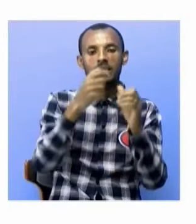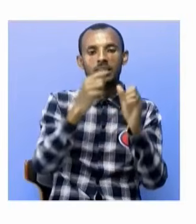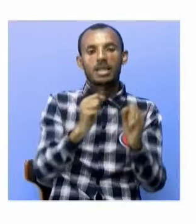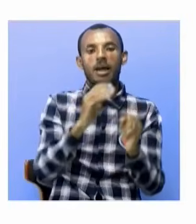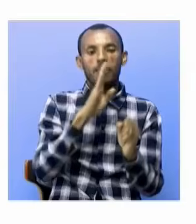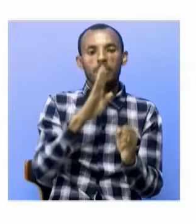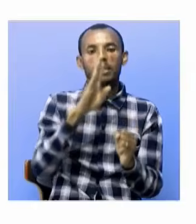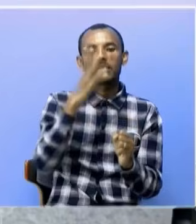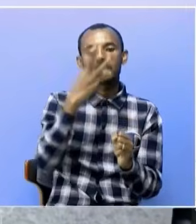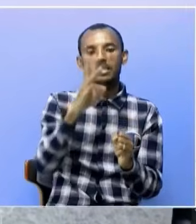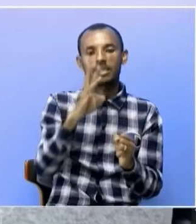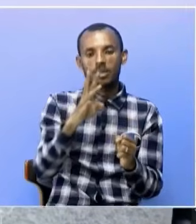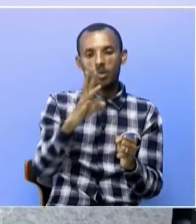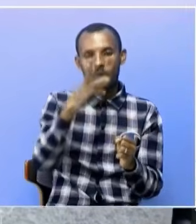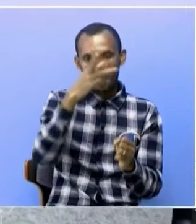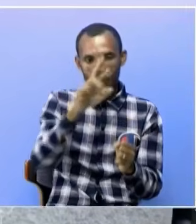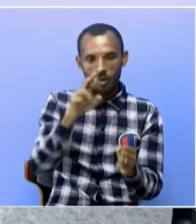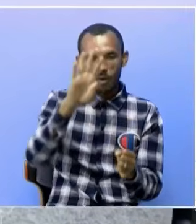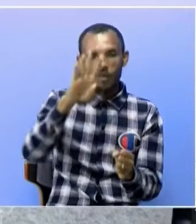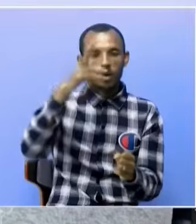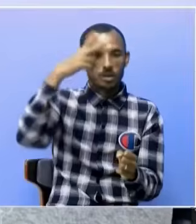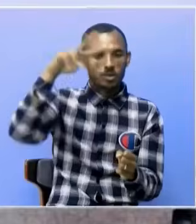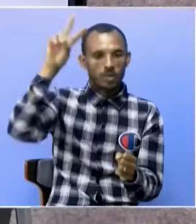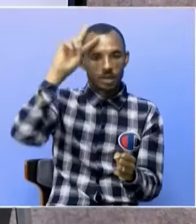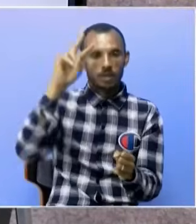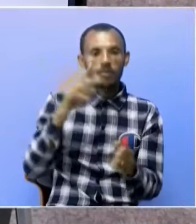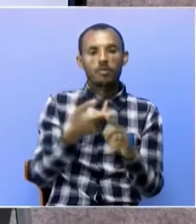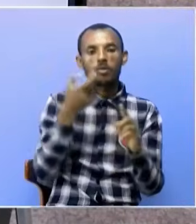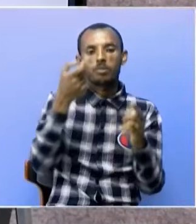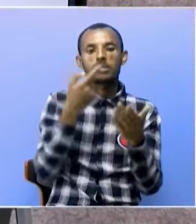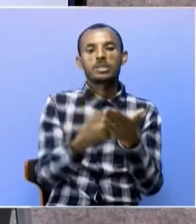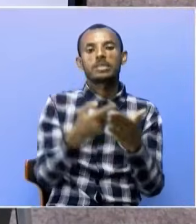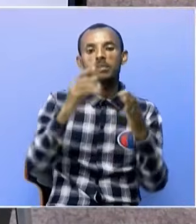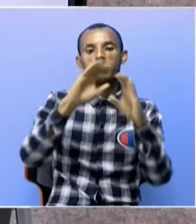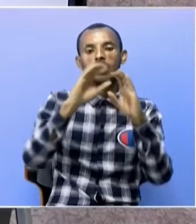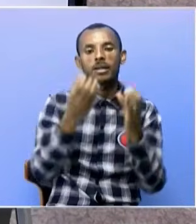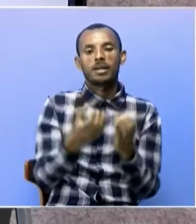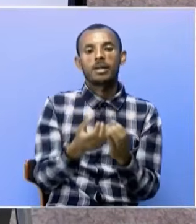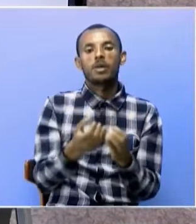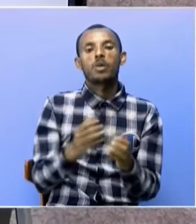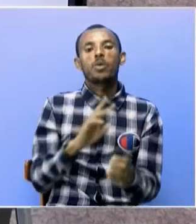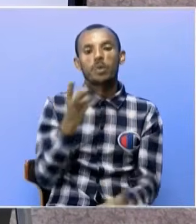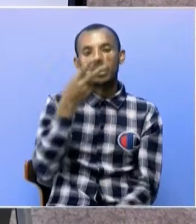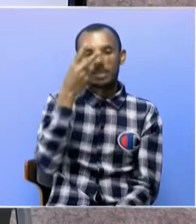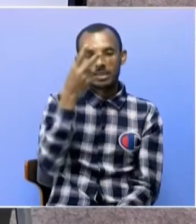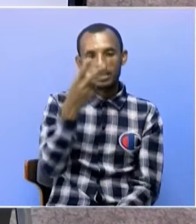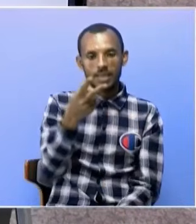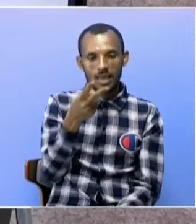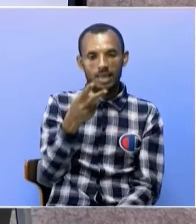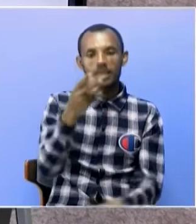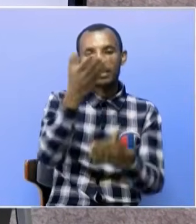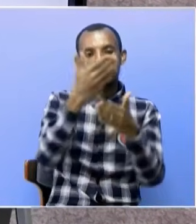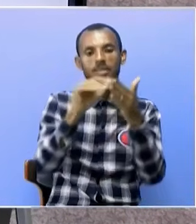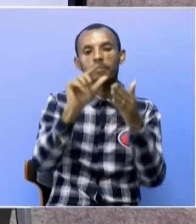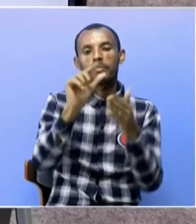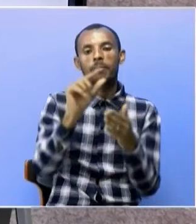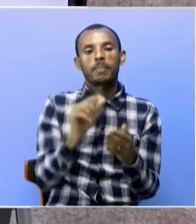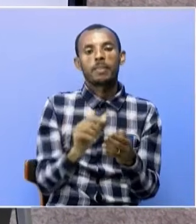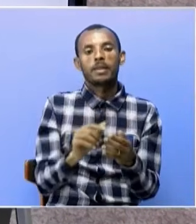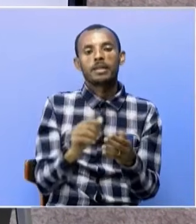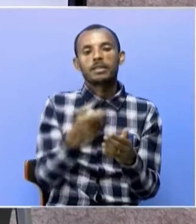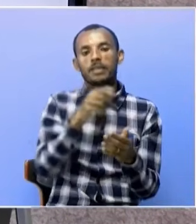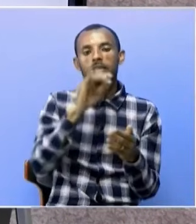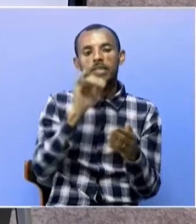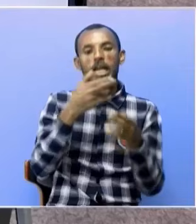or 4 square. Okay? So from this pattern, we sense something. Okay? There is